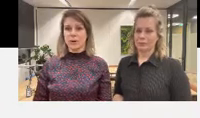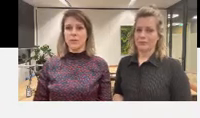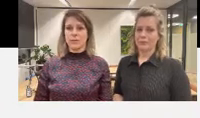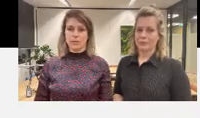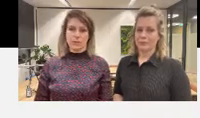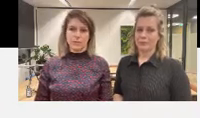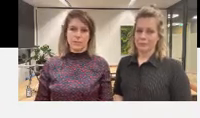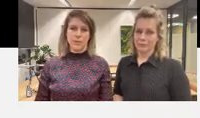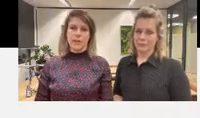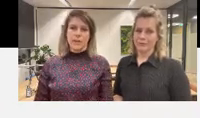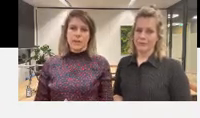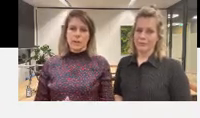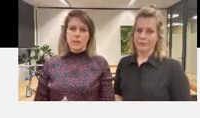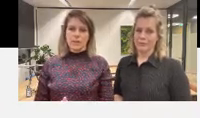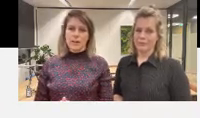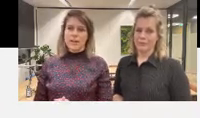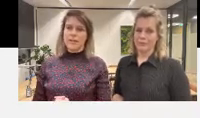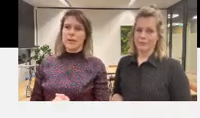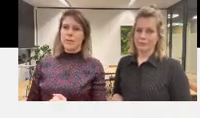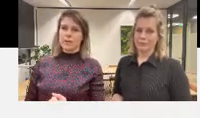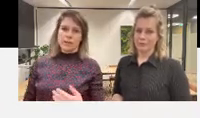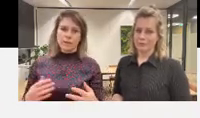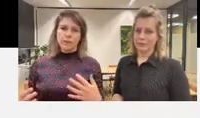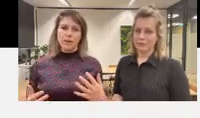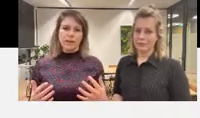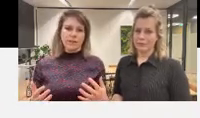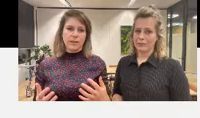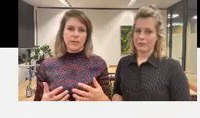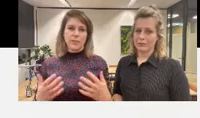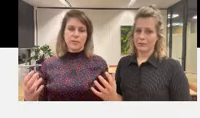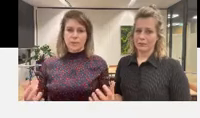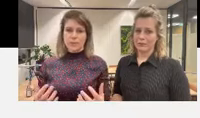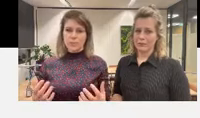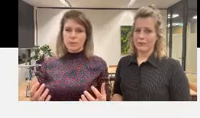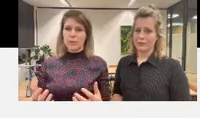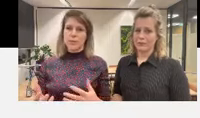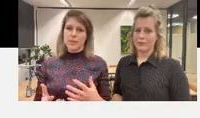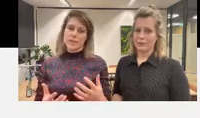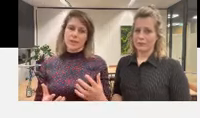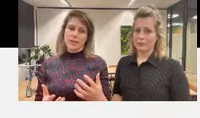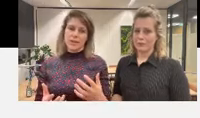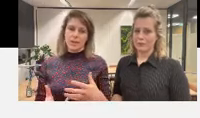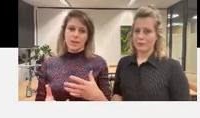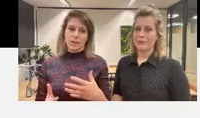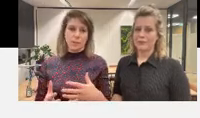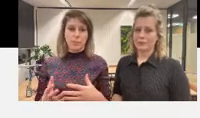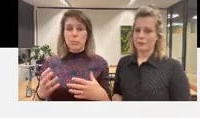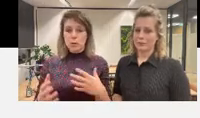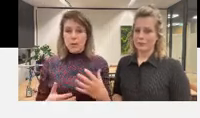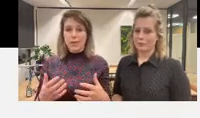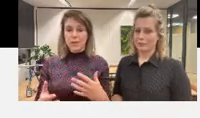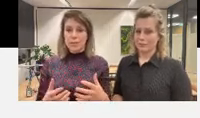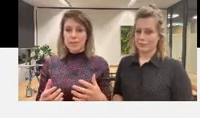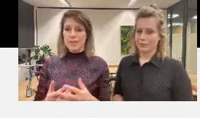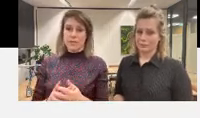of trauma-focused treatment. We're talking about a therapist rotation model in which